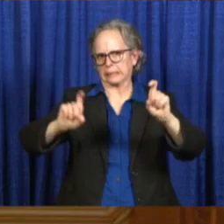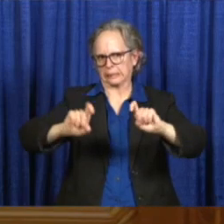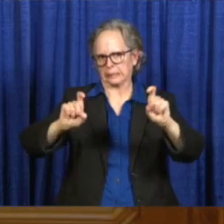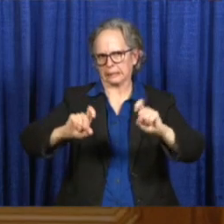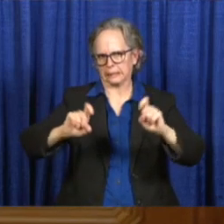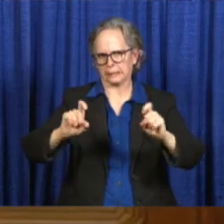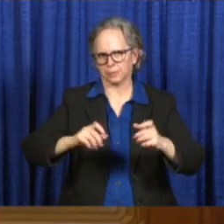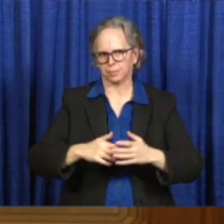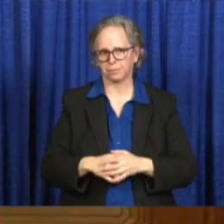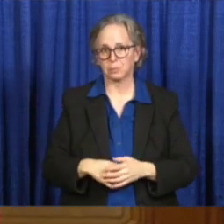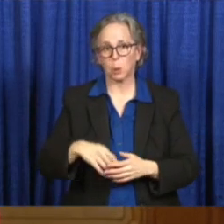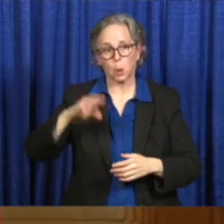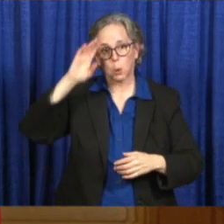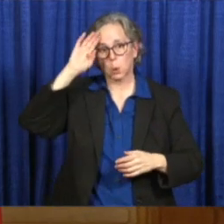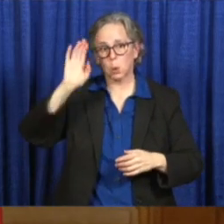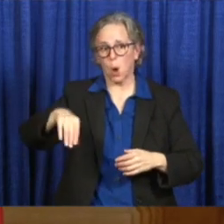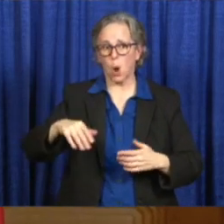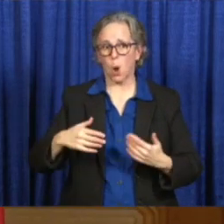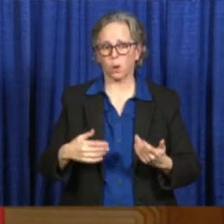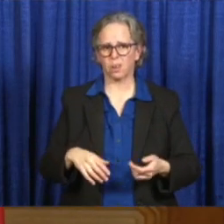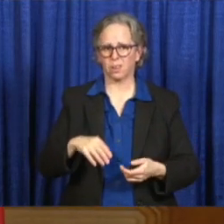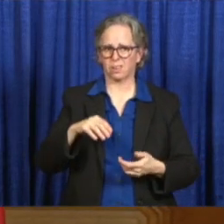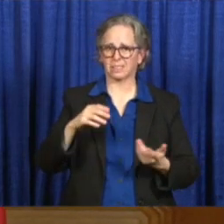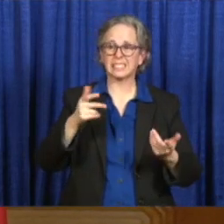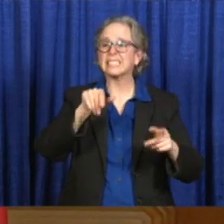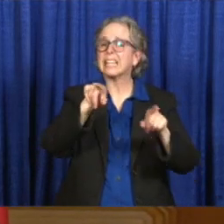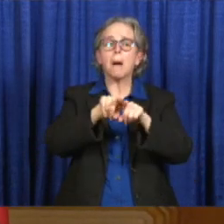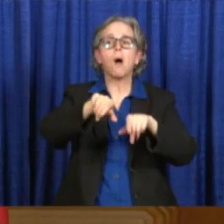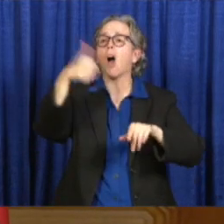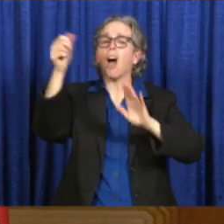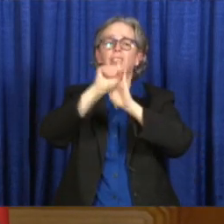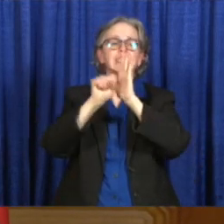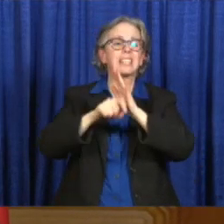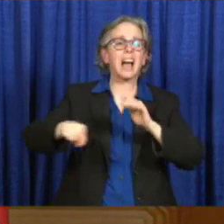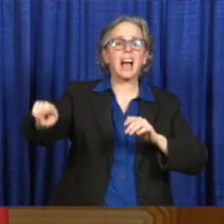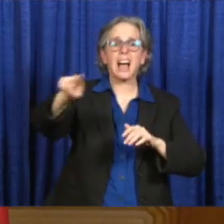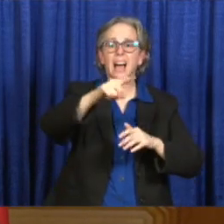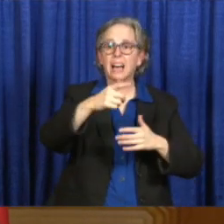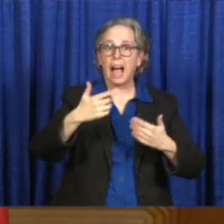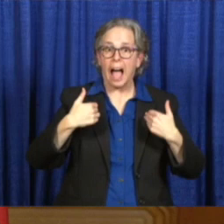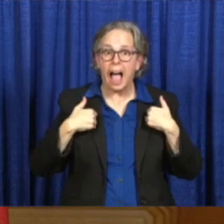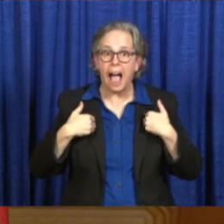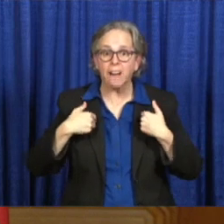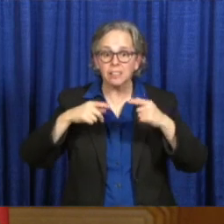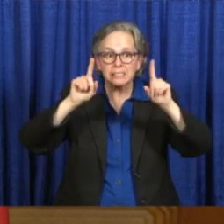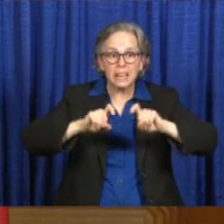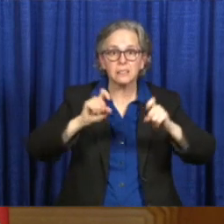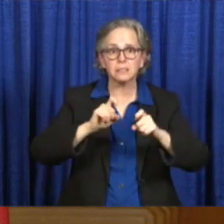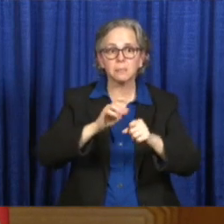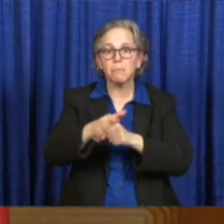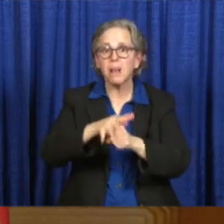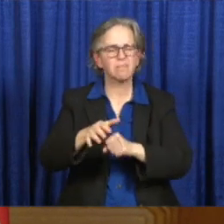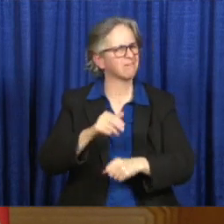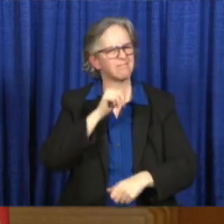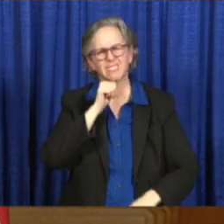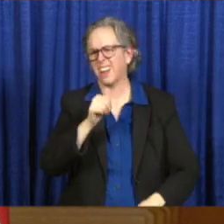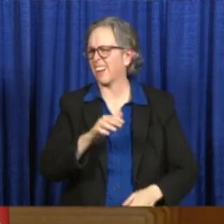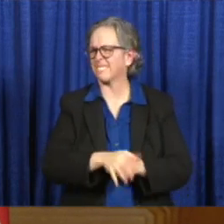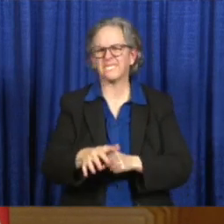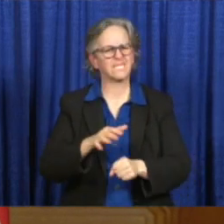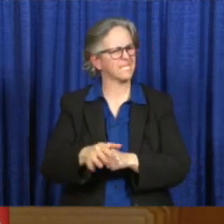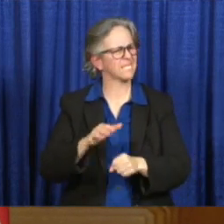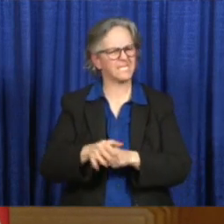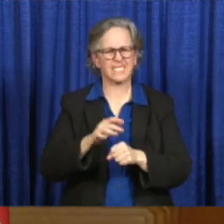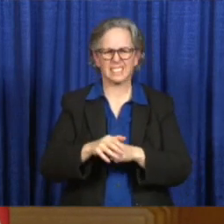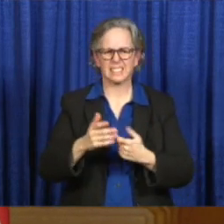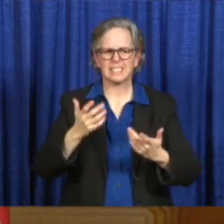Ohio, like other states, has not had as much testing as we would have liked. We have had to ration that